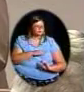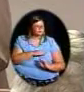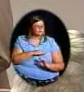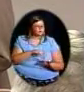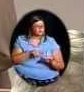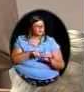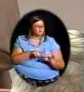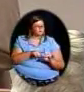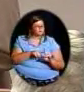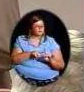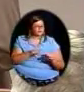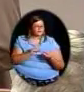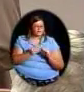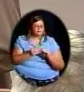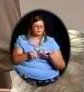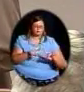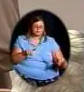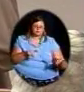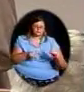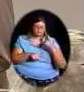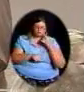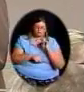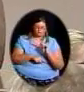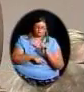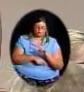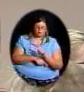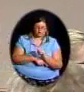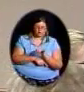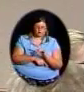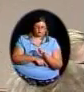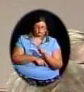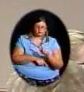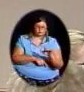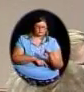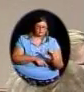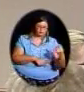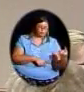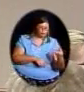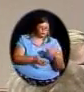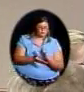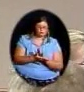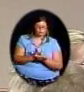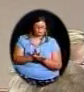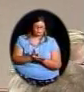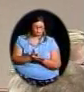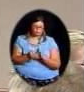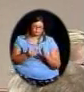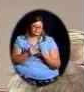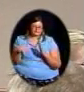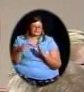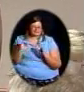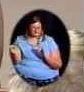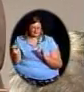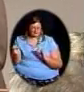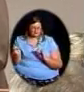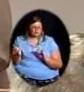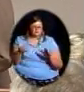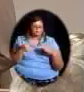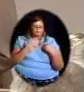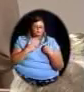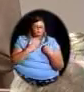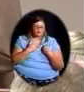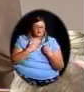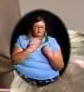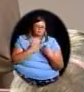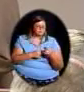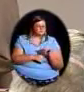That number is different for our Title I schools versus our non-Title I schools. We do have some interns in place this year